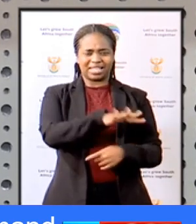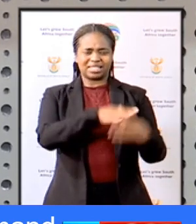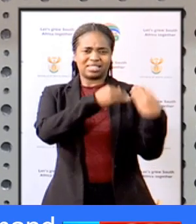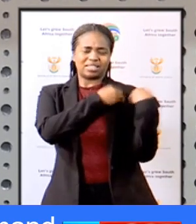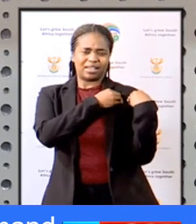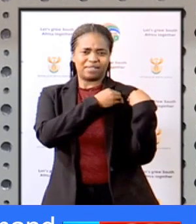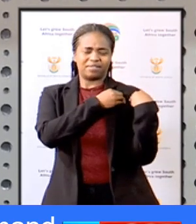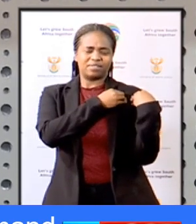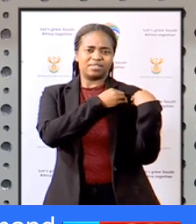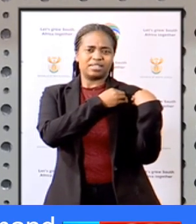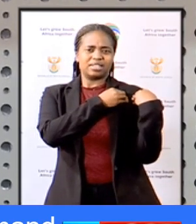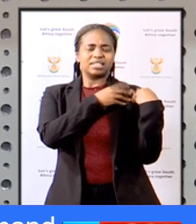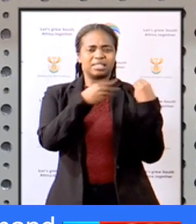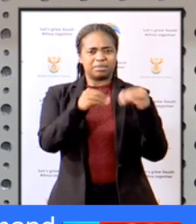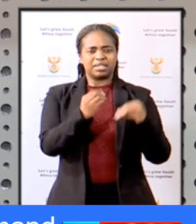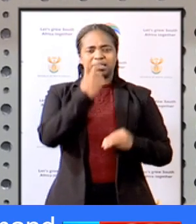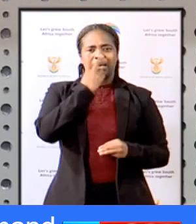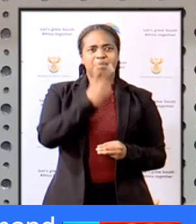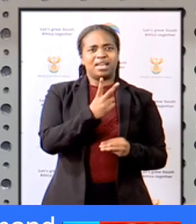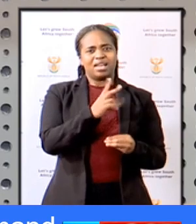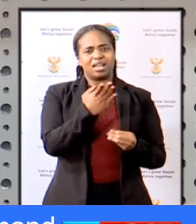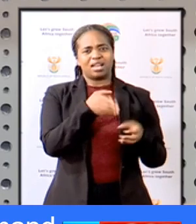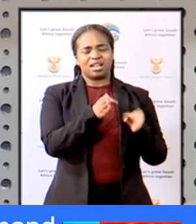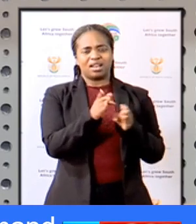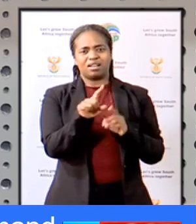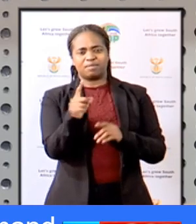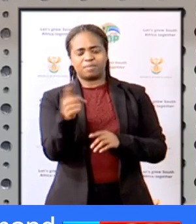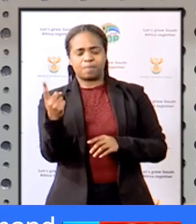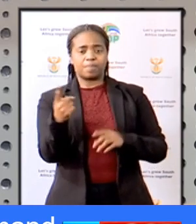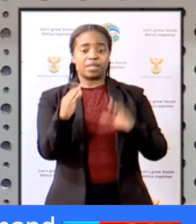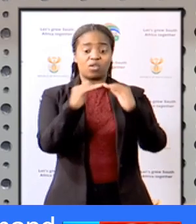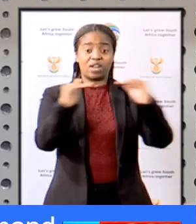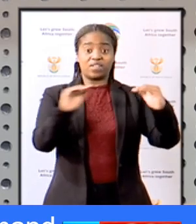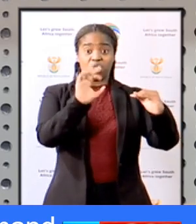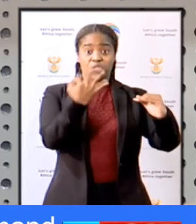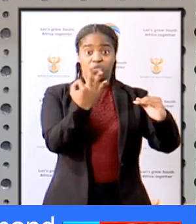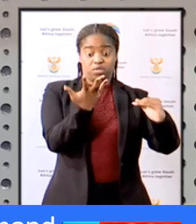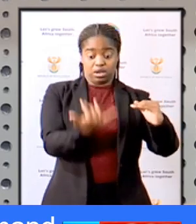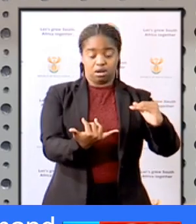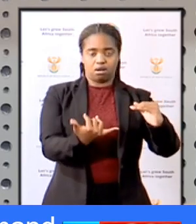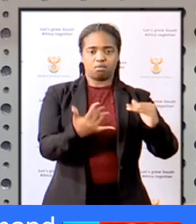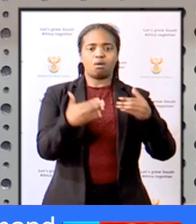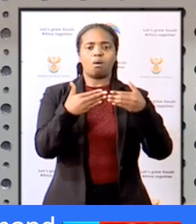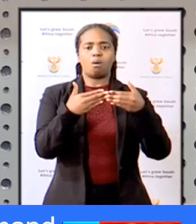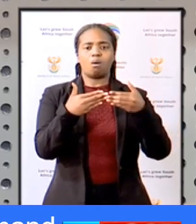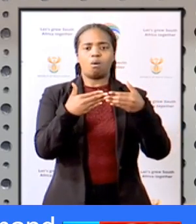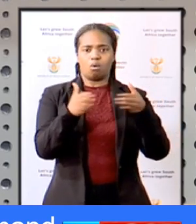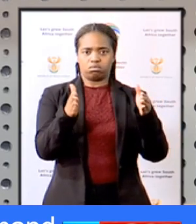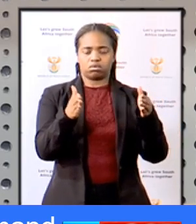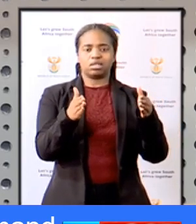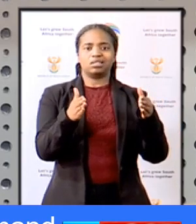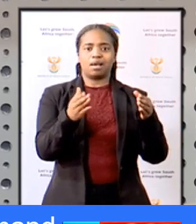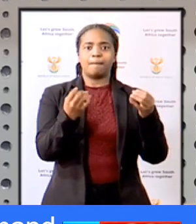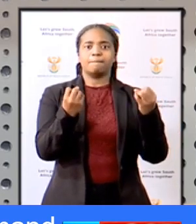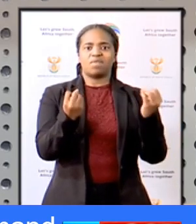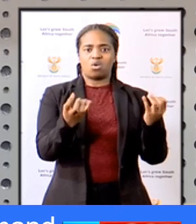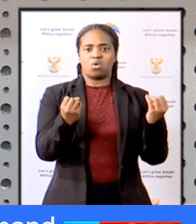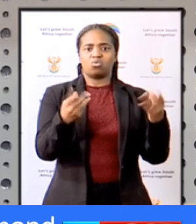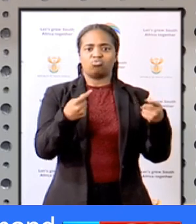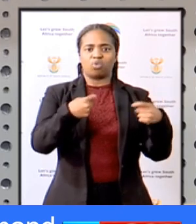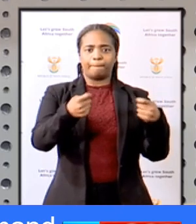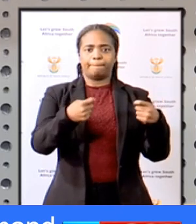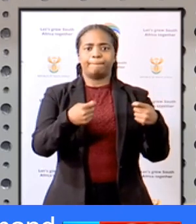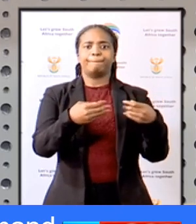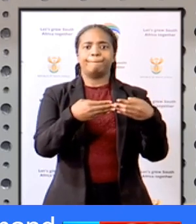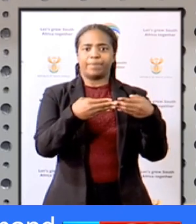possible. And as level 3 now opens up, many more stores